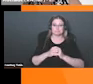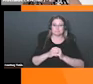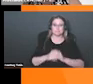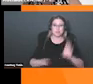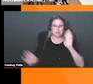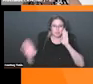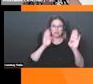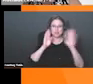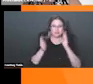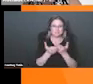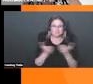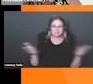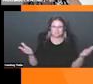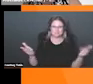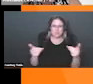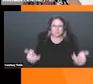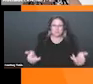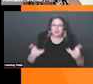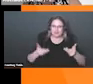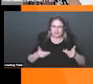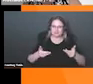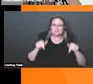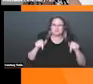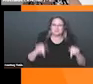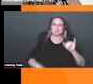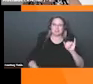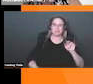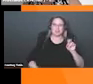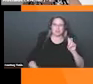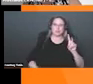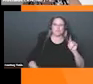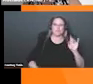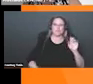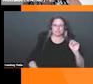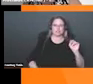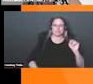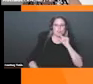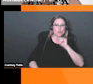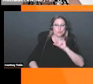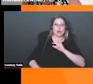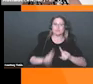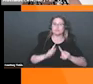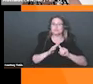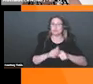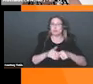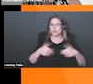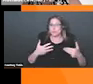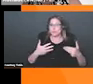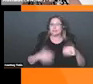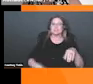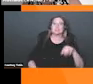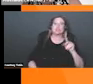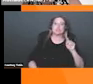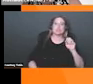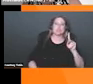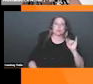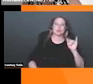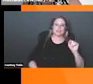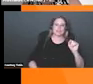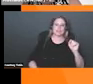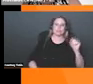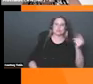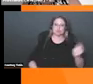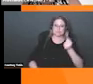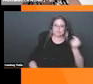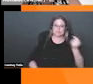So hello, everyone, and welcome to Innovation Guelph Presents Toolkit Tuesday. I'm Adelaide Manley, Program Manager for